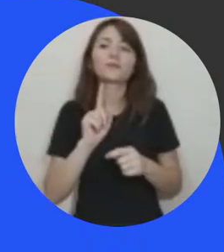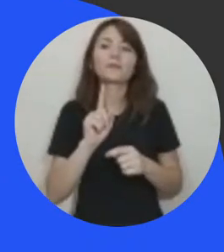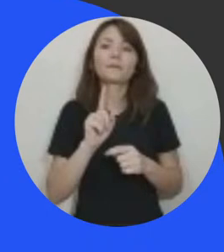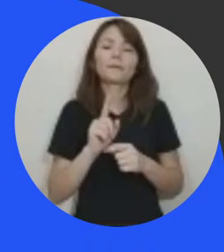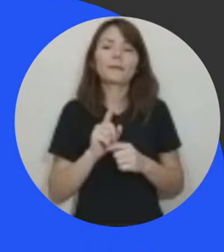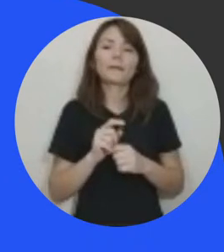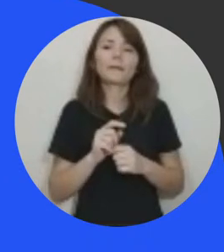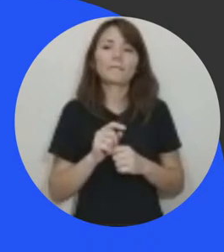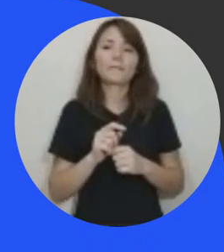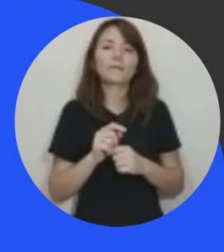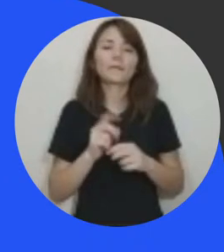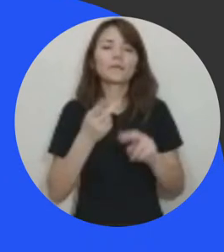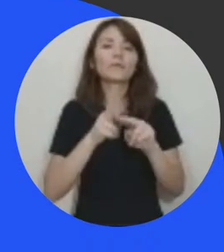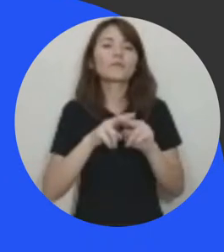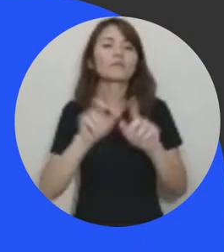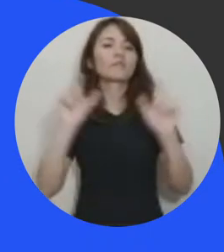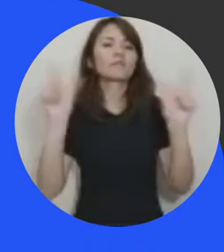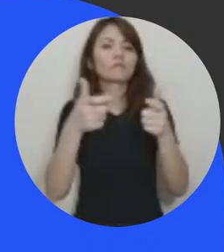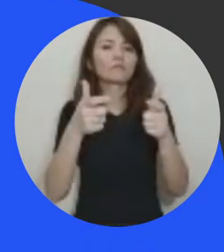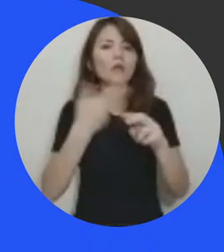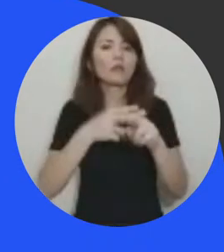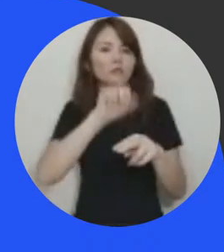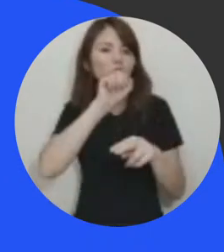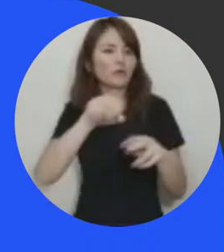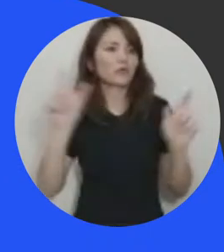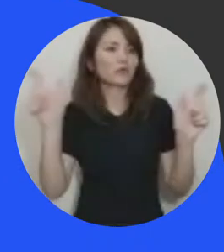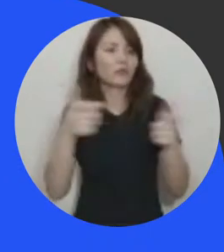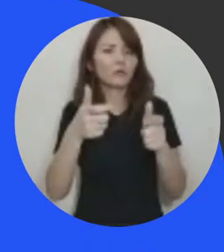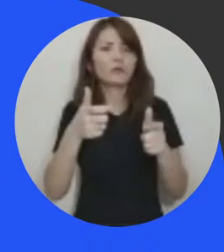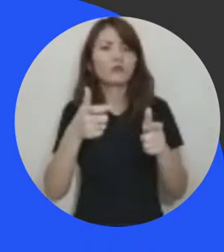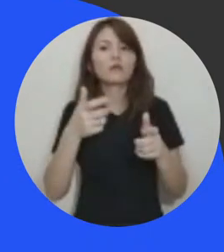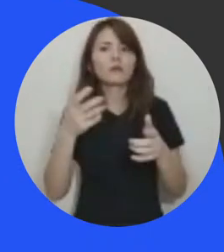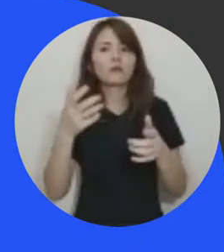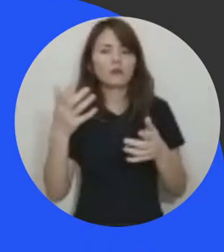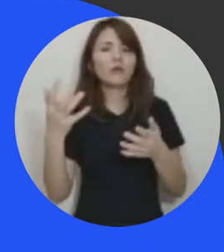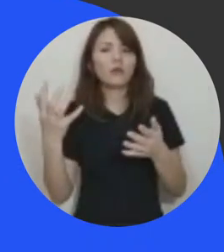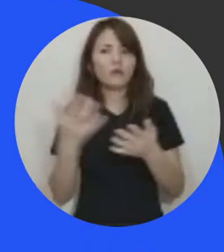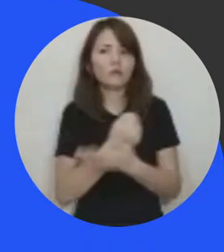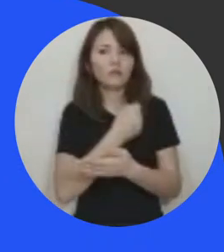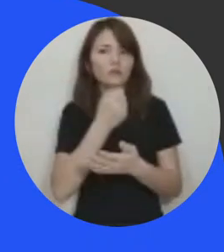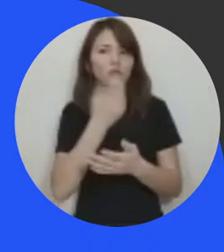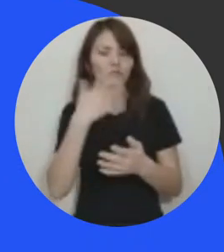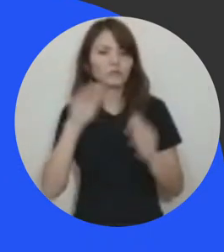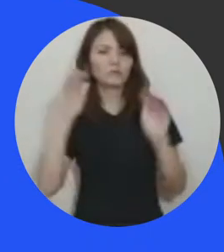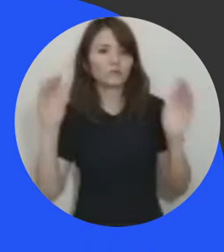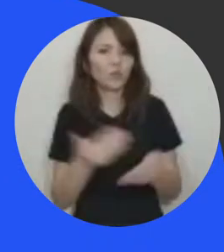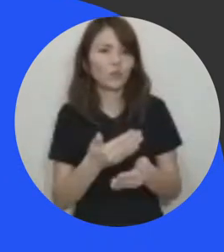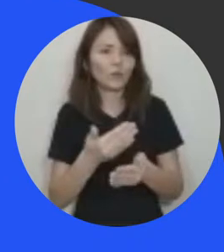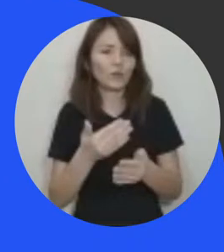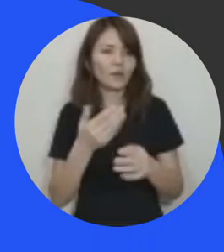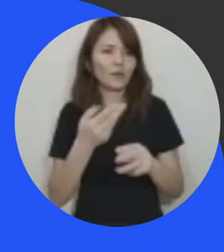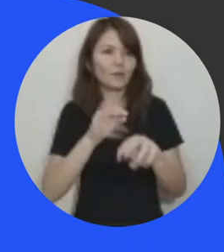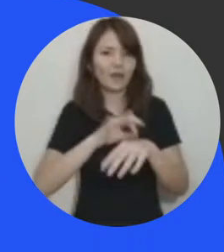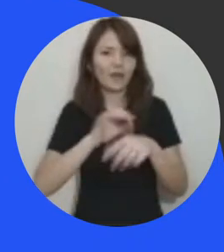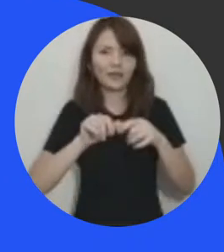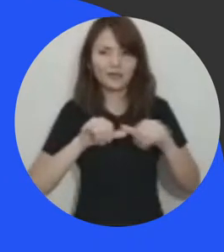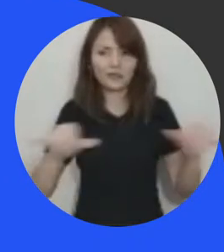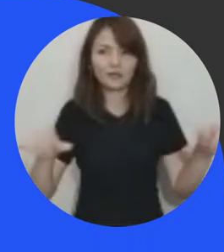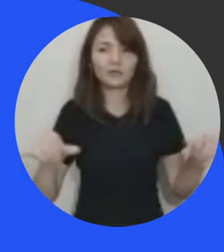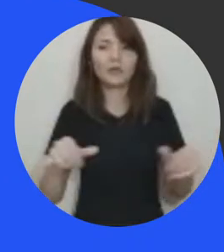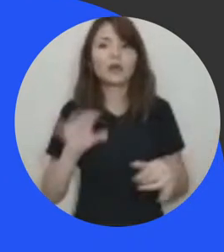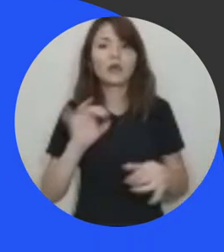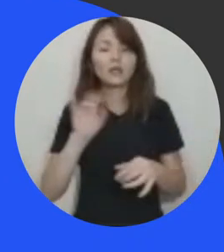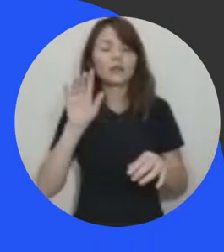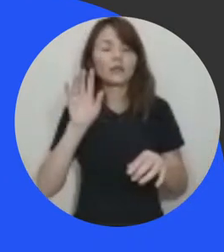stop transmission. But it also tells us potentially that there were many instances of people carrying the virus